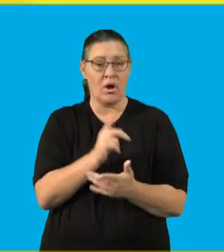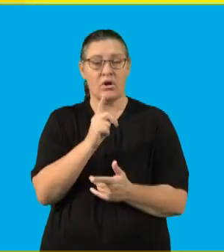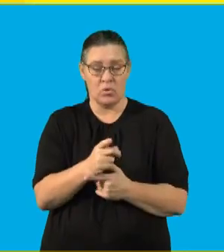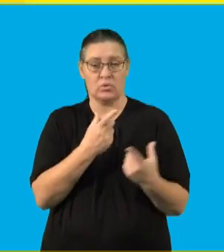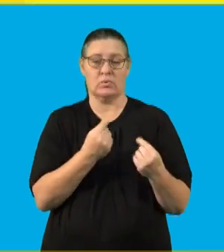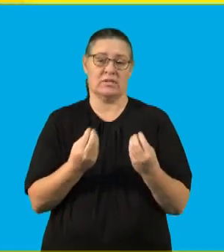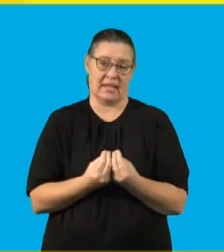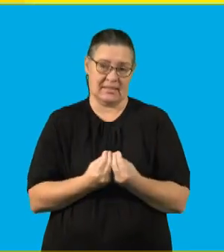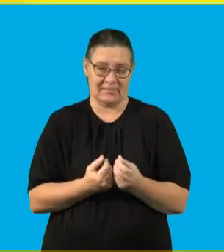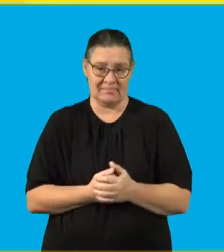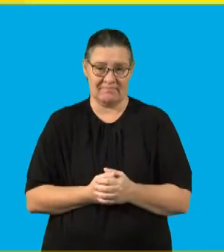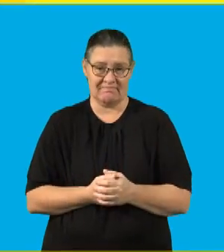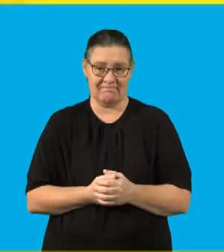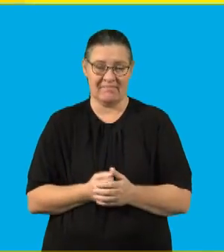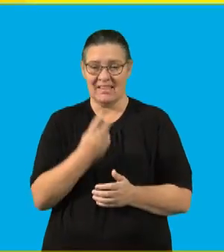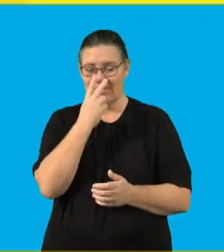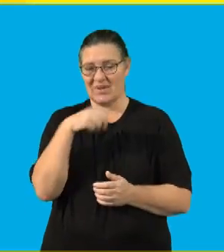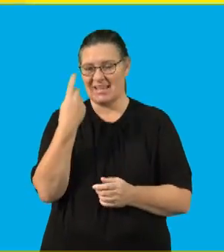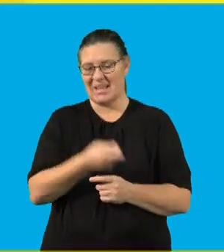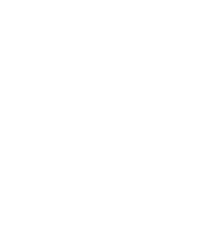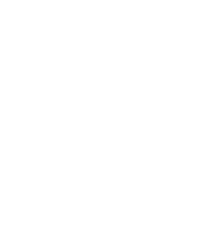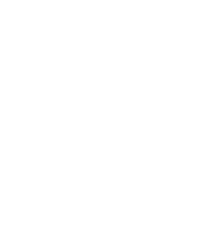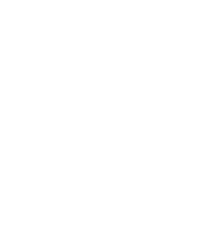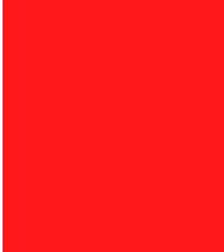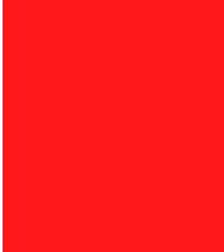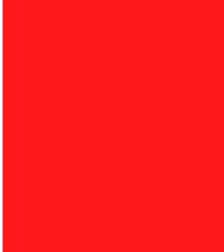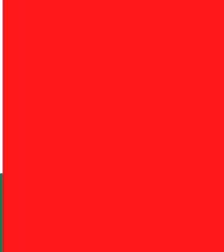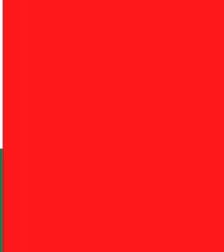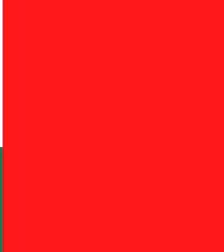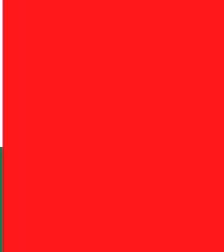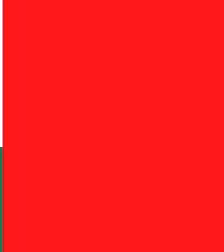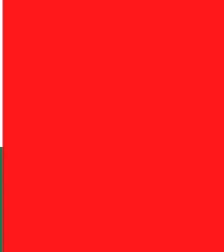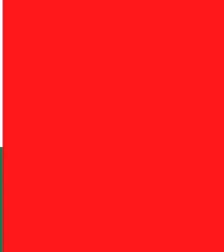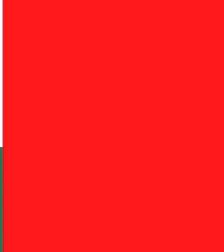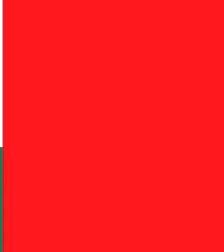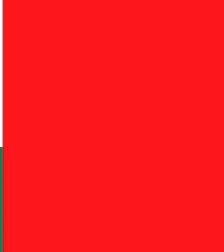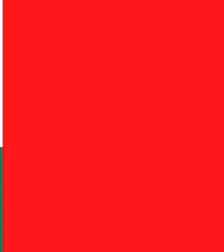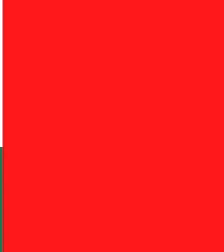something. Up until I see you next time. Goodbye.